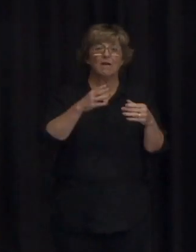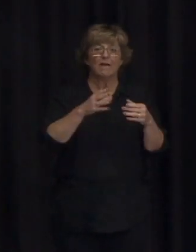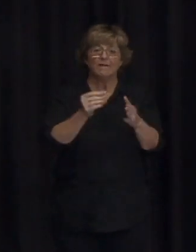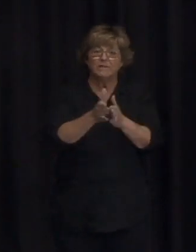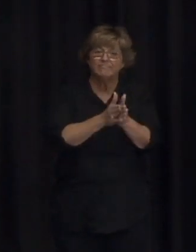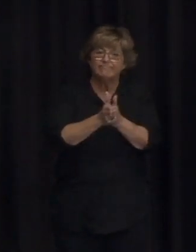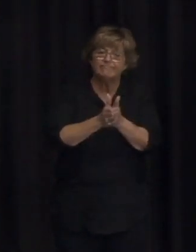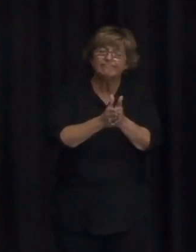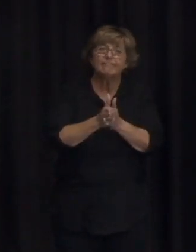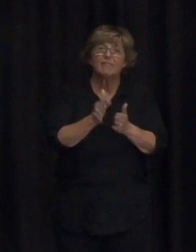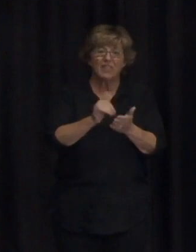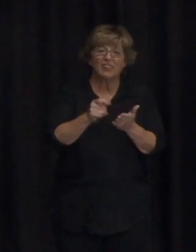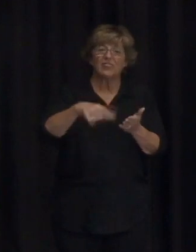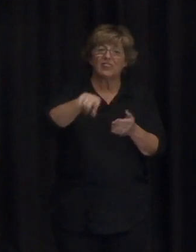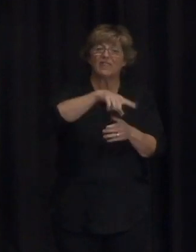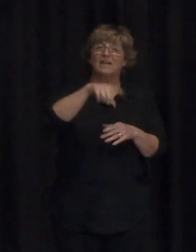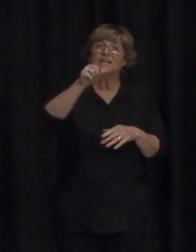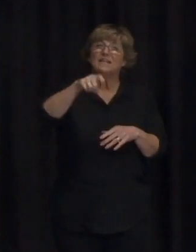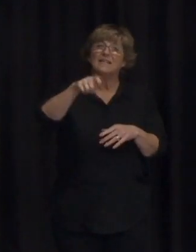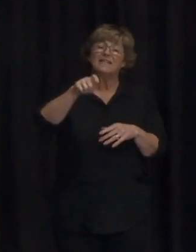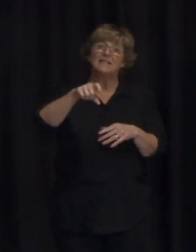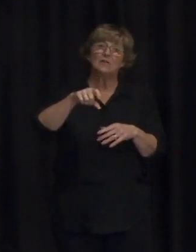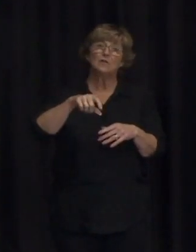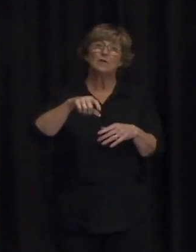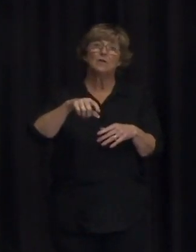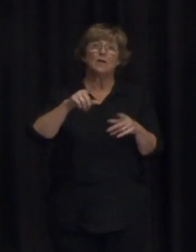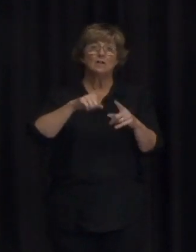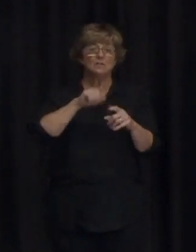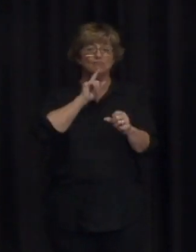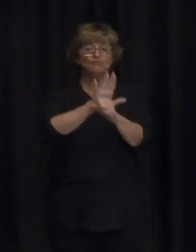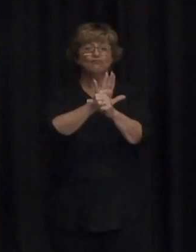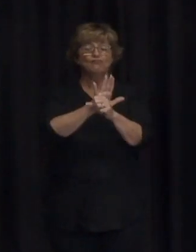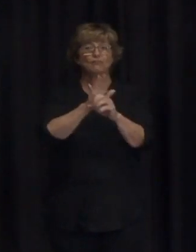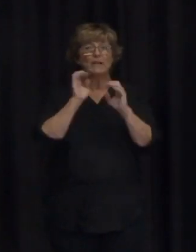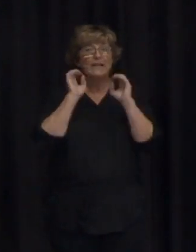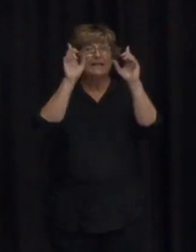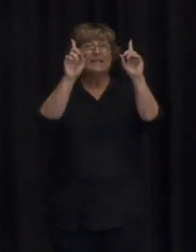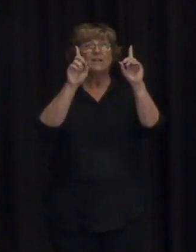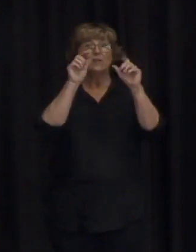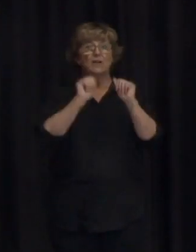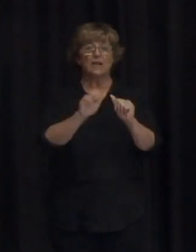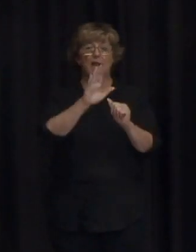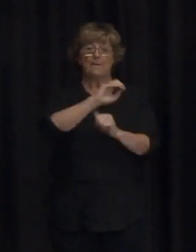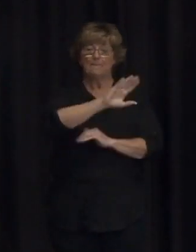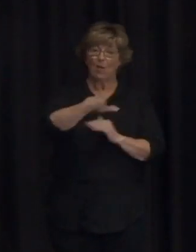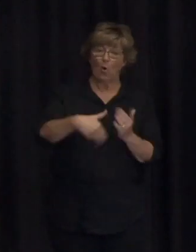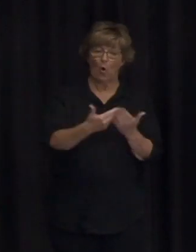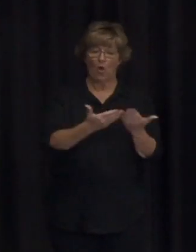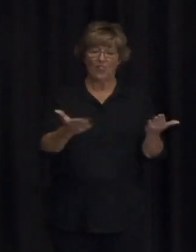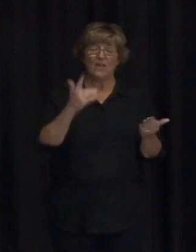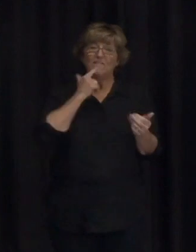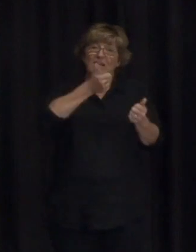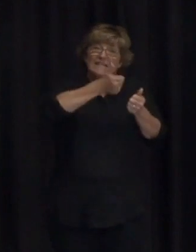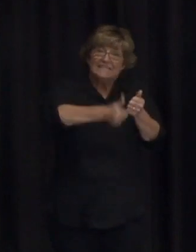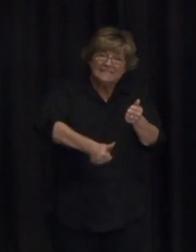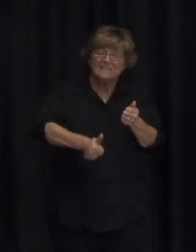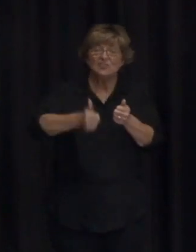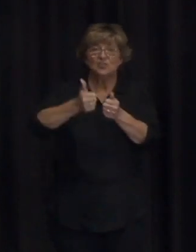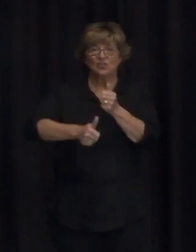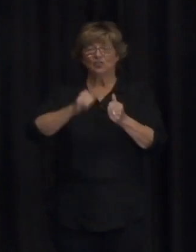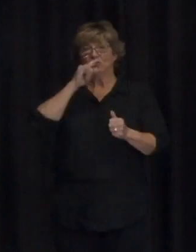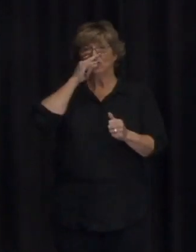incentives that they need and to ensure that education can be all things for every child in